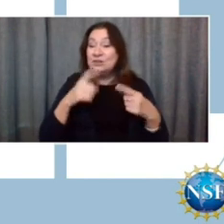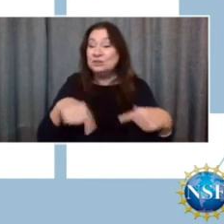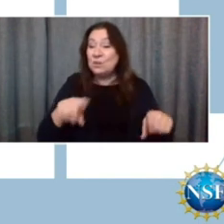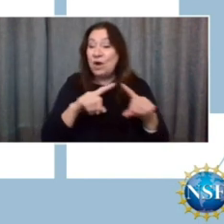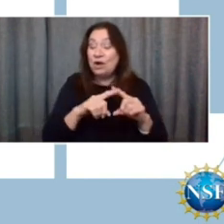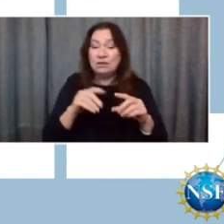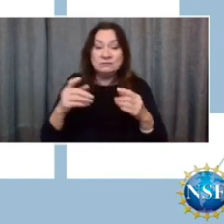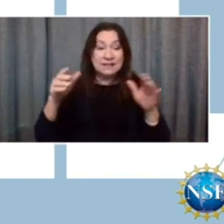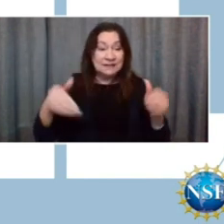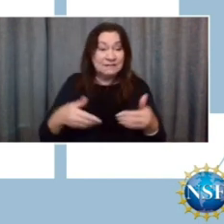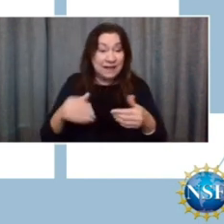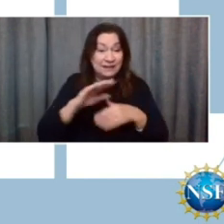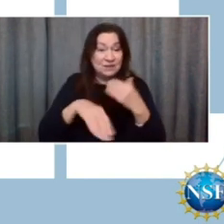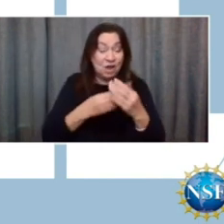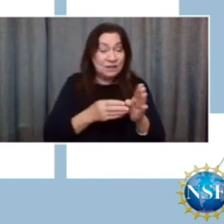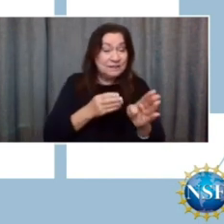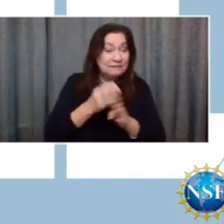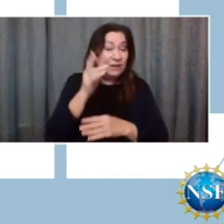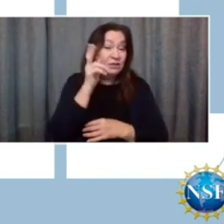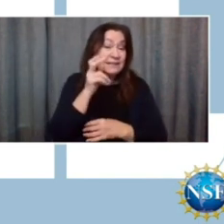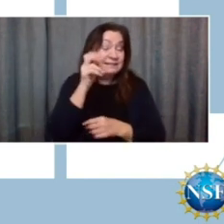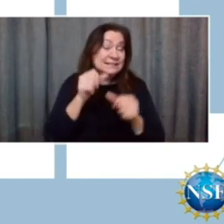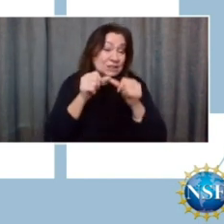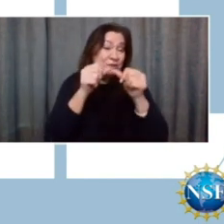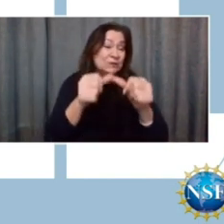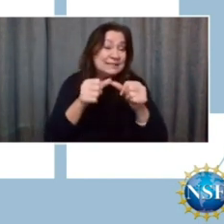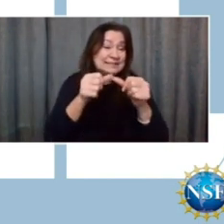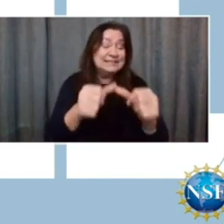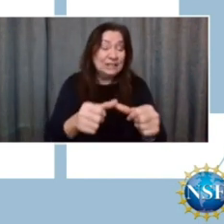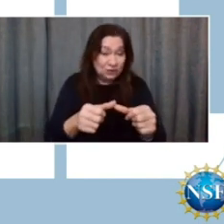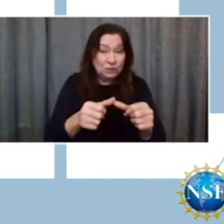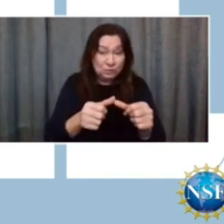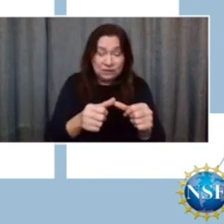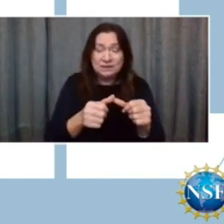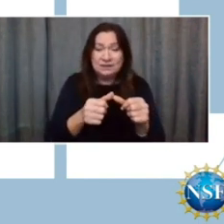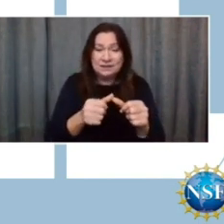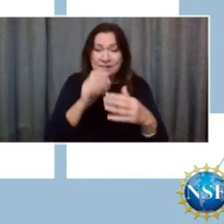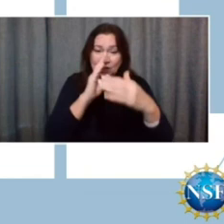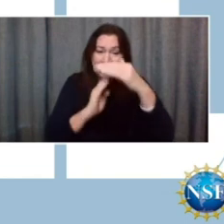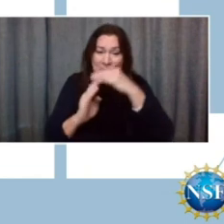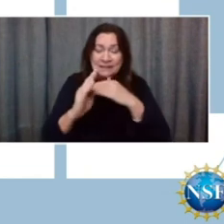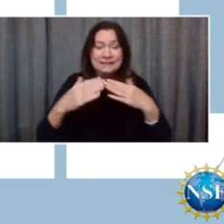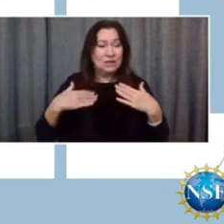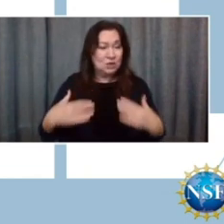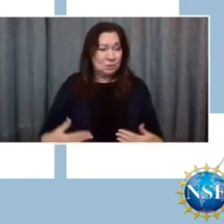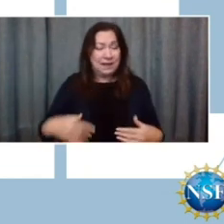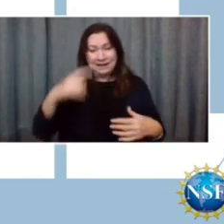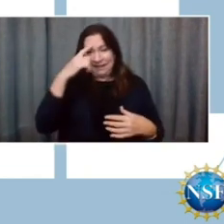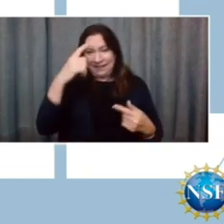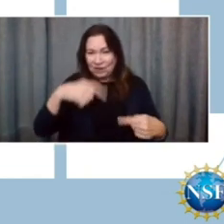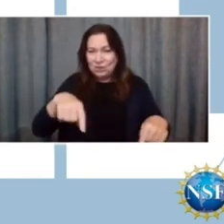the rest of our field listening to continue to lean in to both the humility and humanity that I think you all have